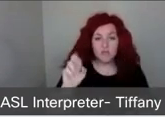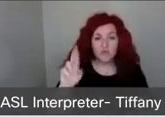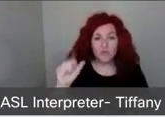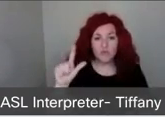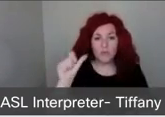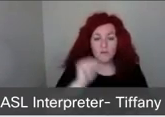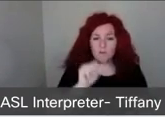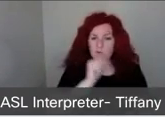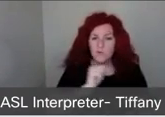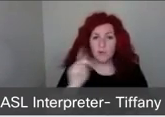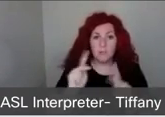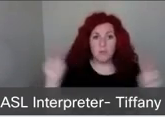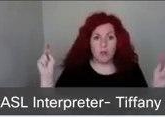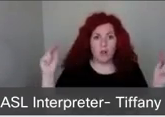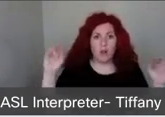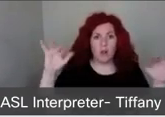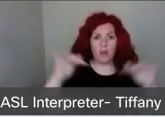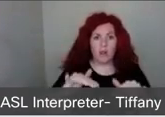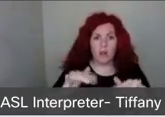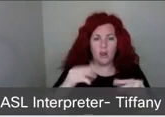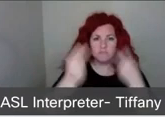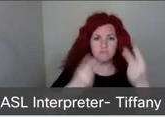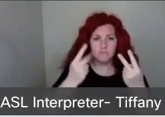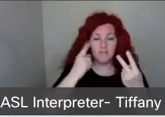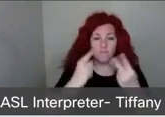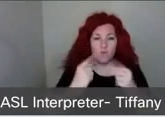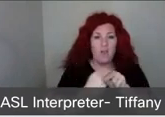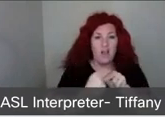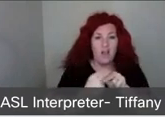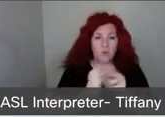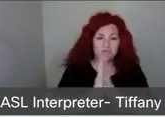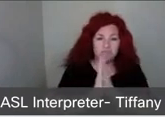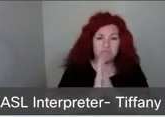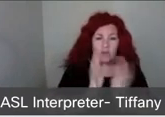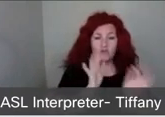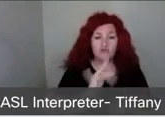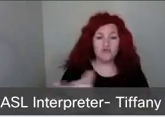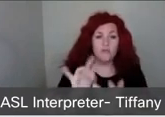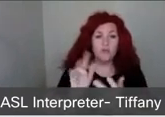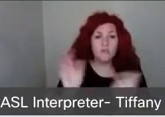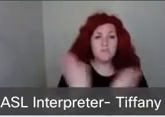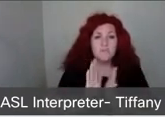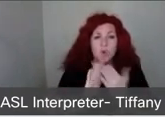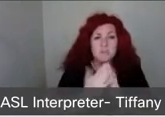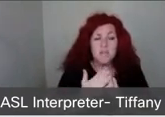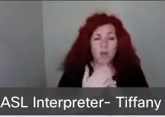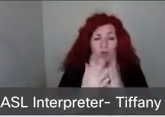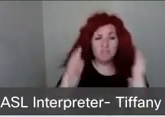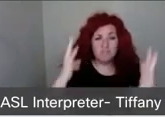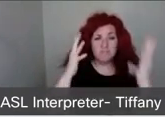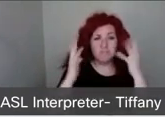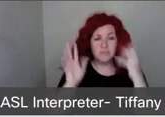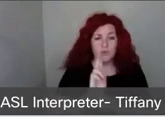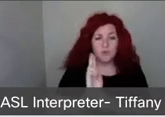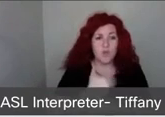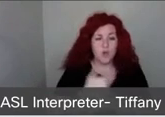Tourism floods our Arizona highways. They travel to our small towns and wilderness areas to use our